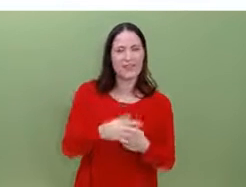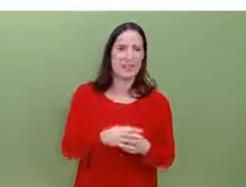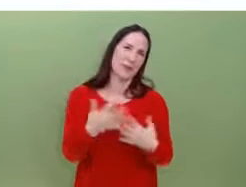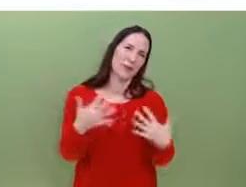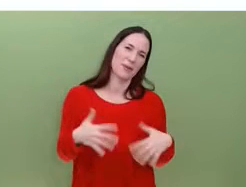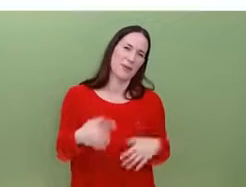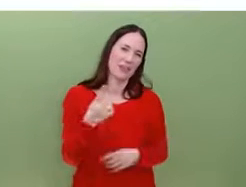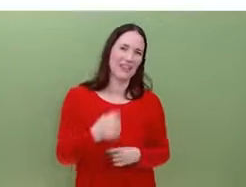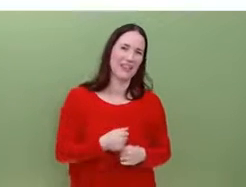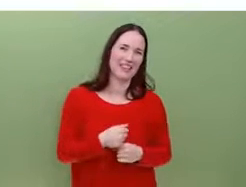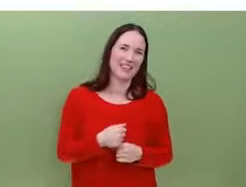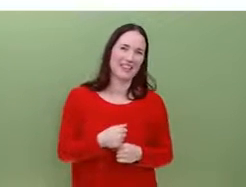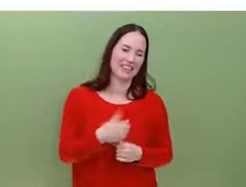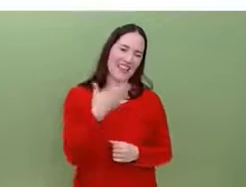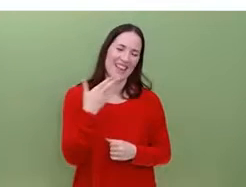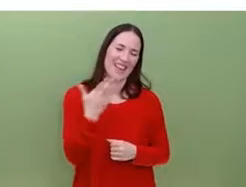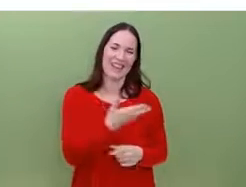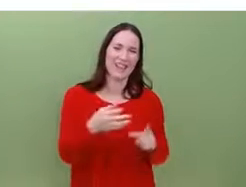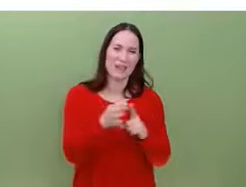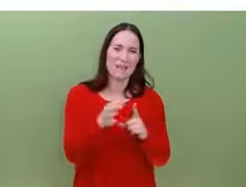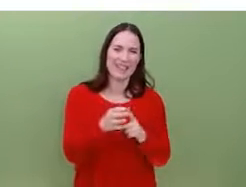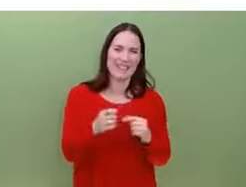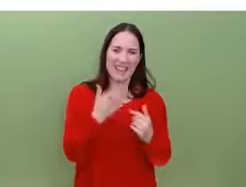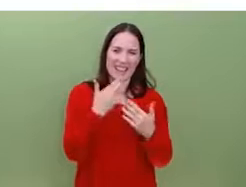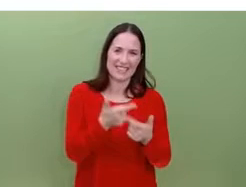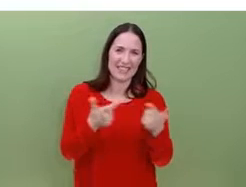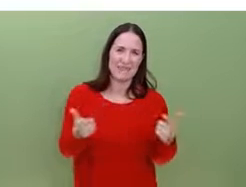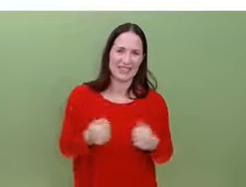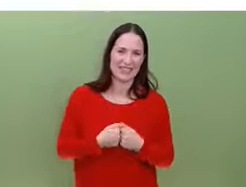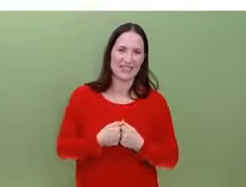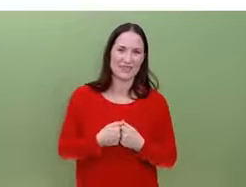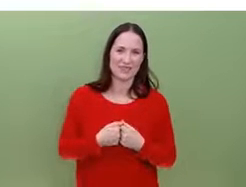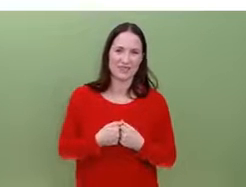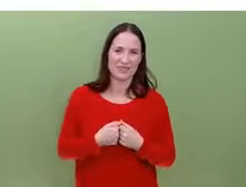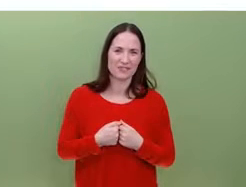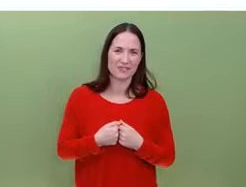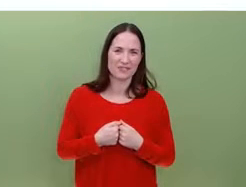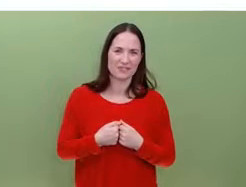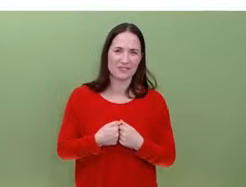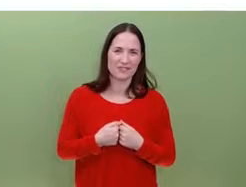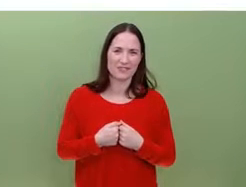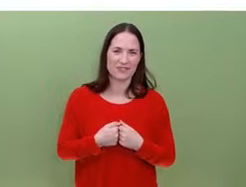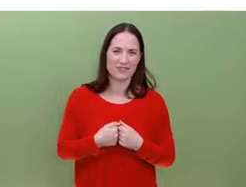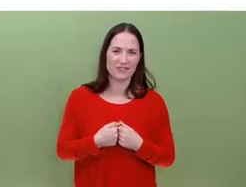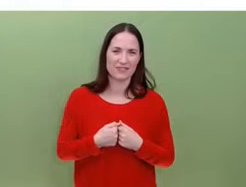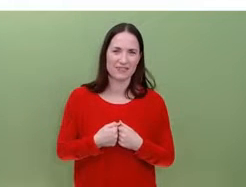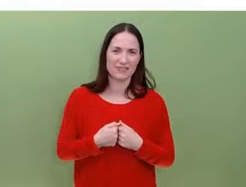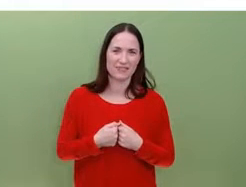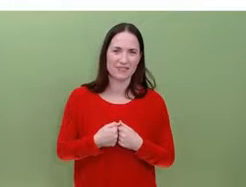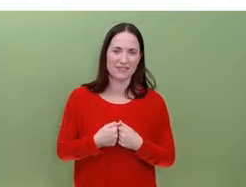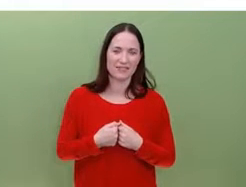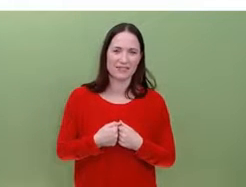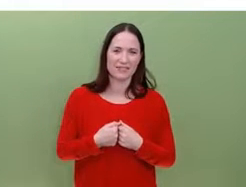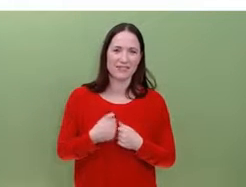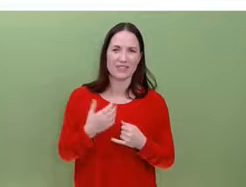you. Thank you, Peter. Thanks ever so much. Okay, so last question from me.